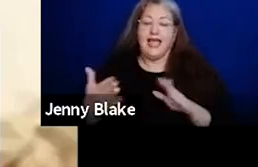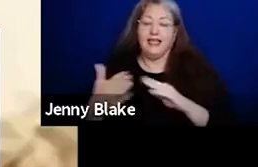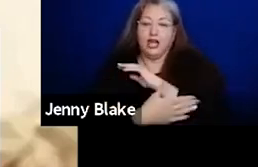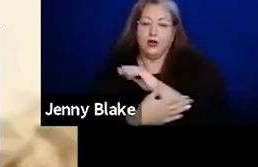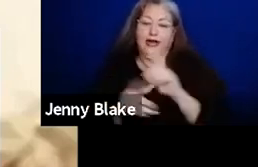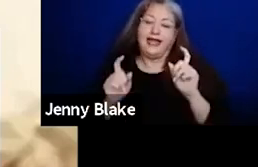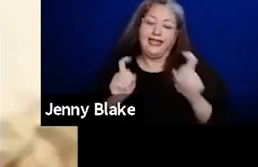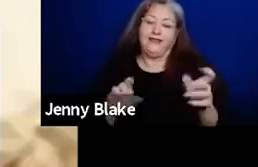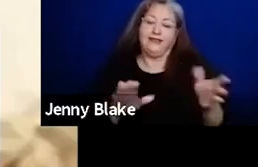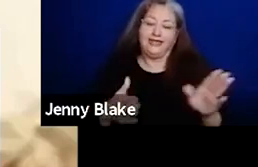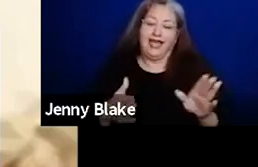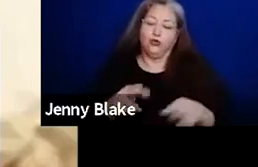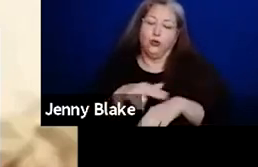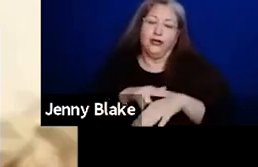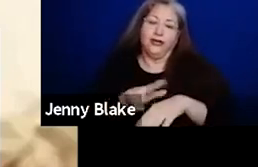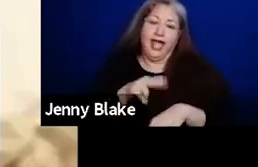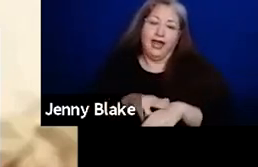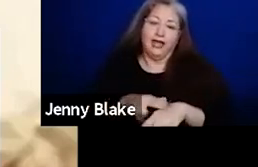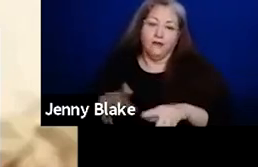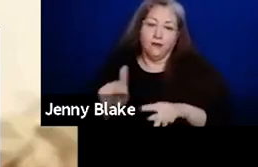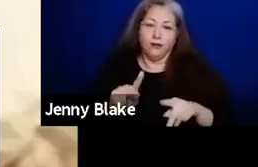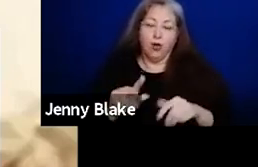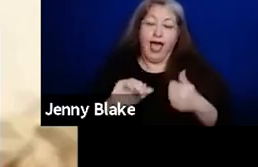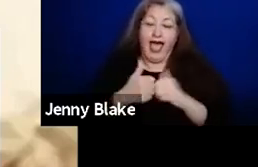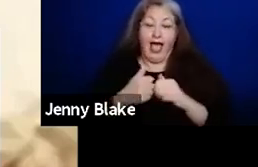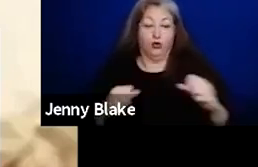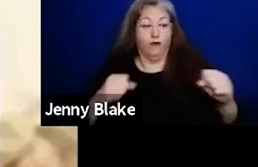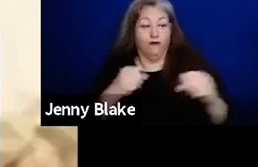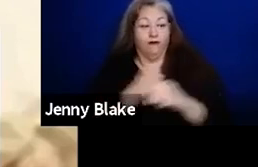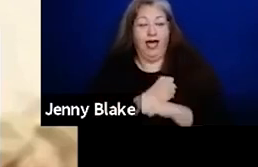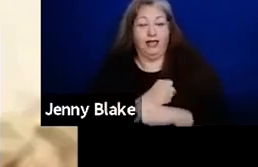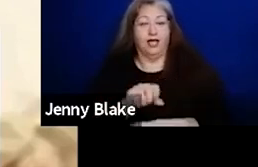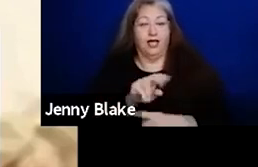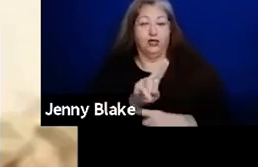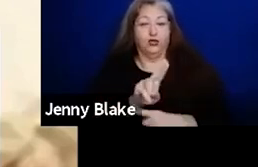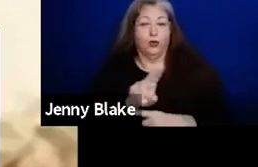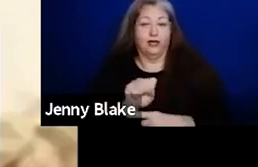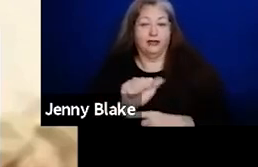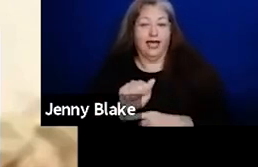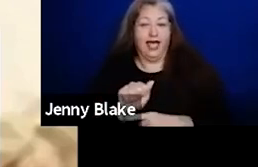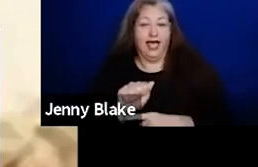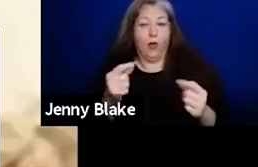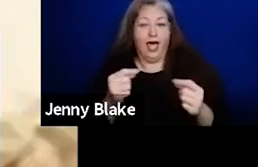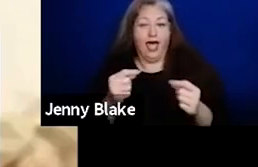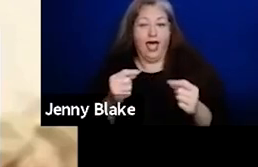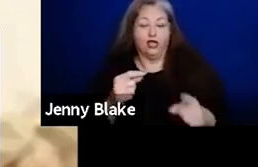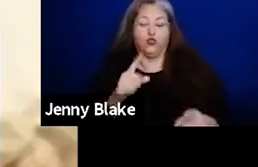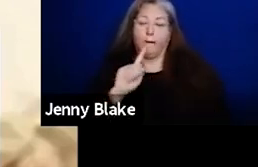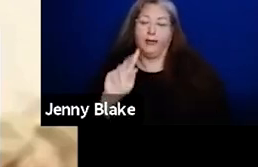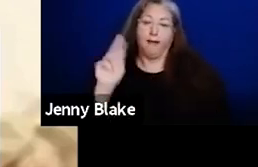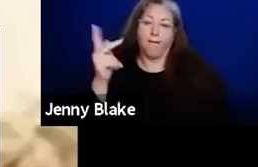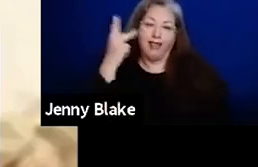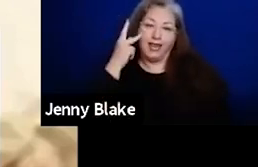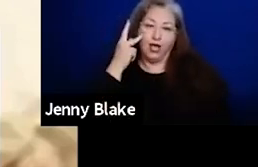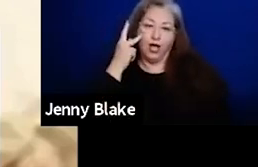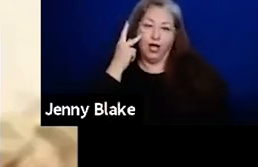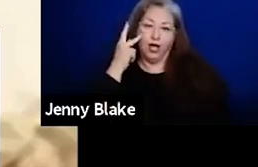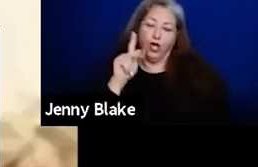Native people. And the only way to fight the United States of America is to be political.